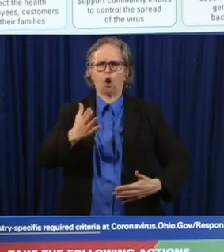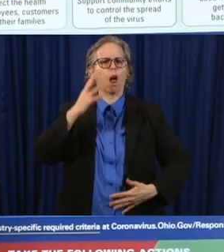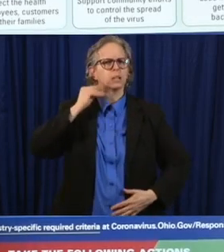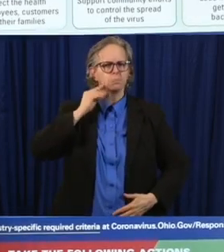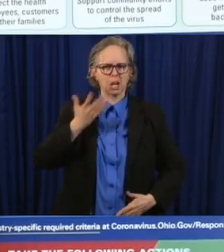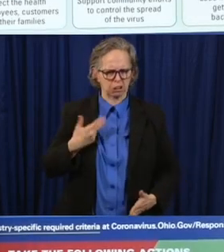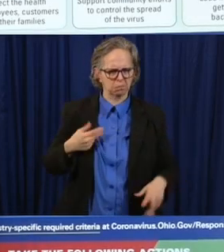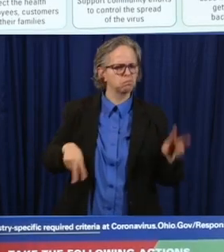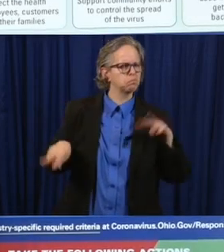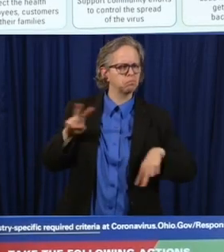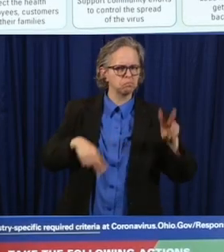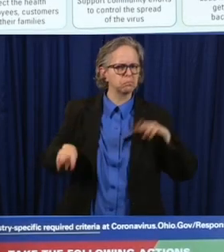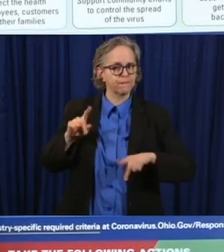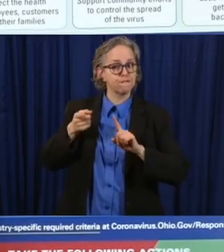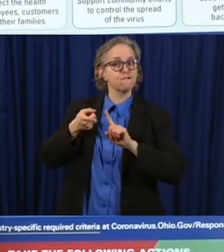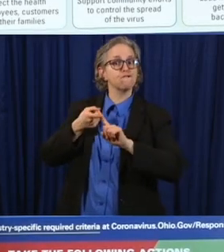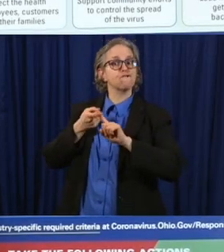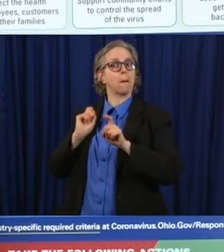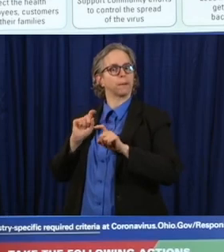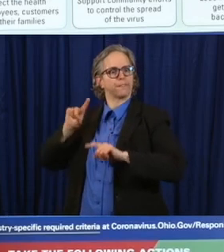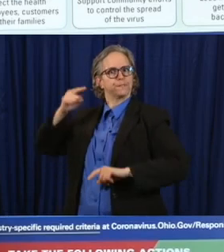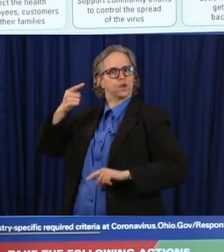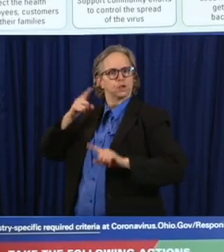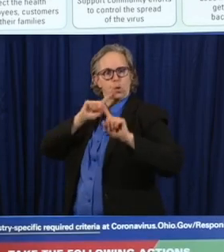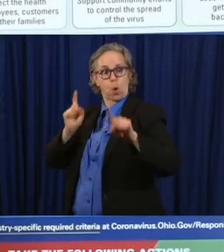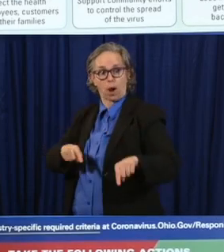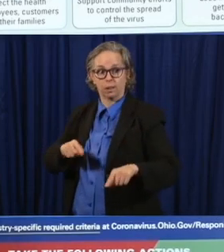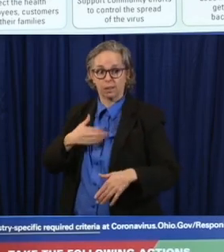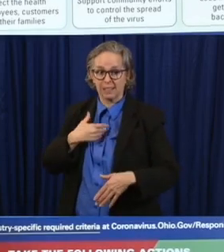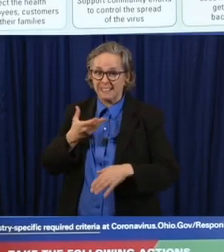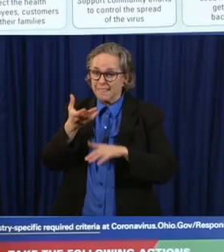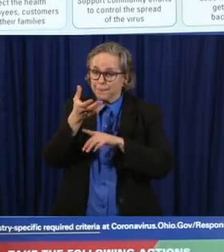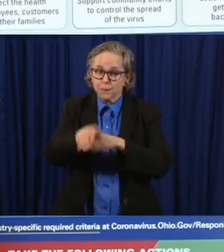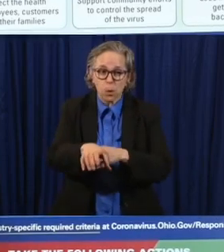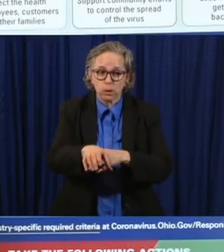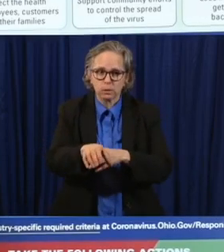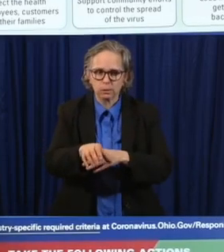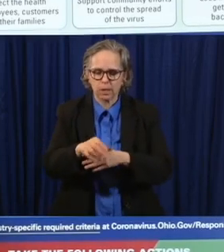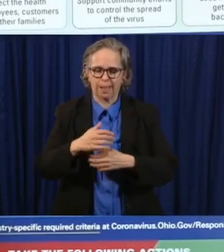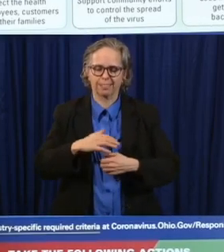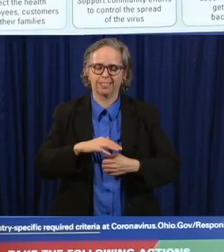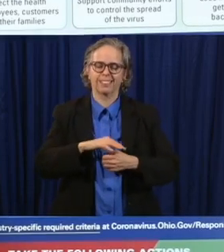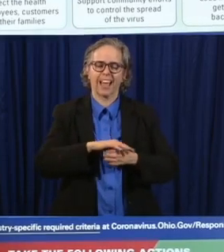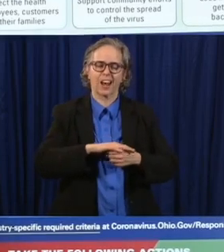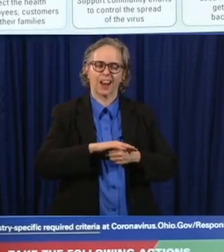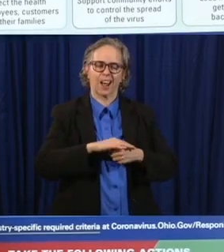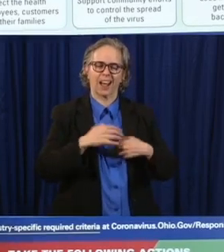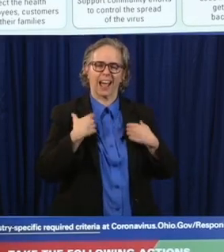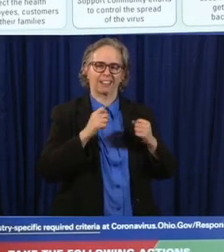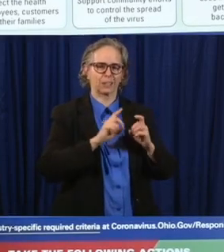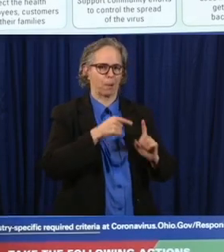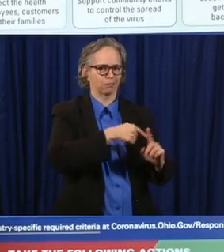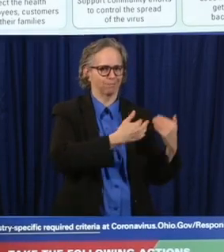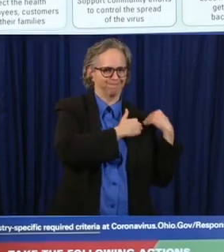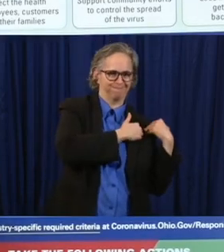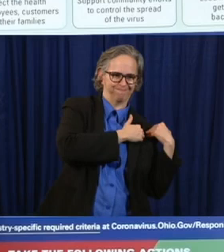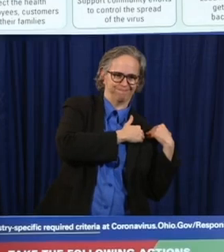These ultimately are enforced by local health departments. They can be enforced by the police.